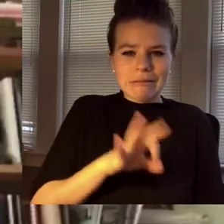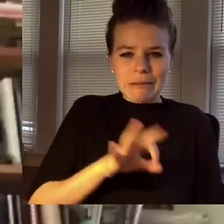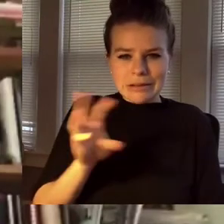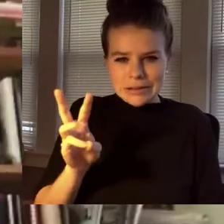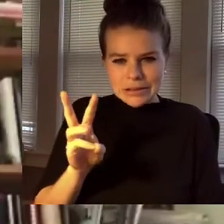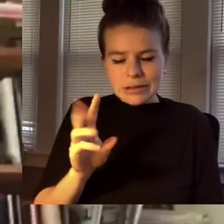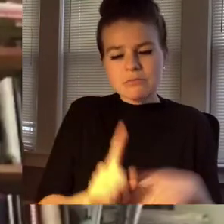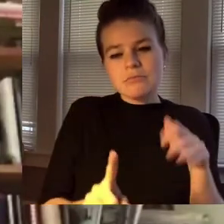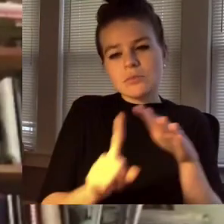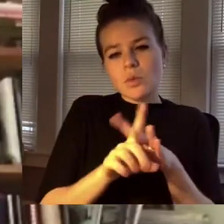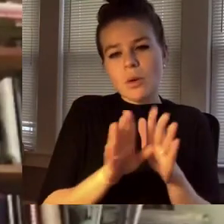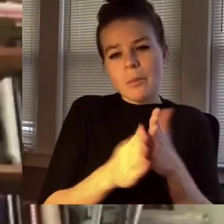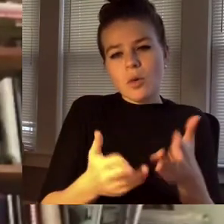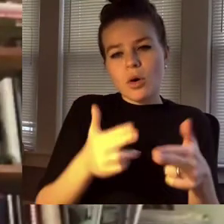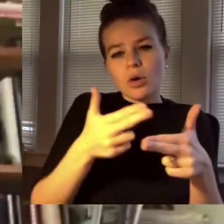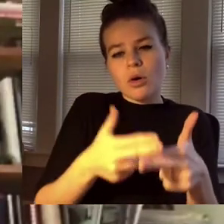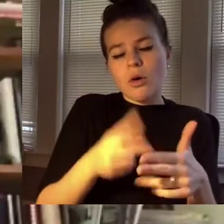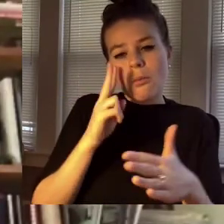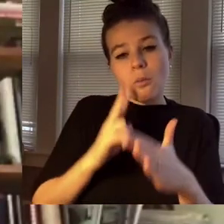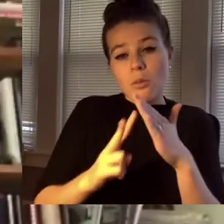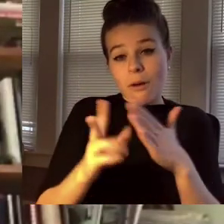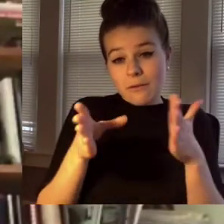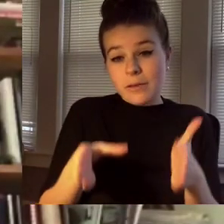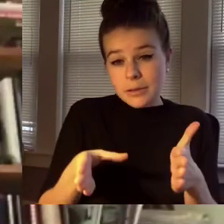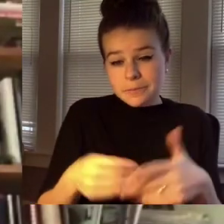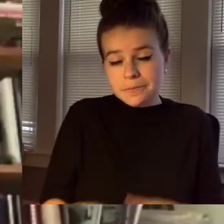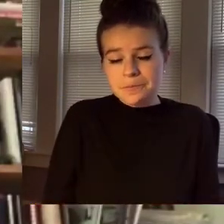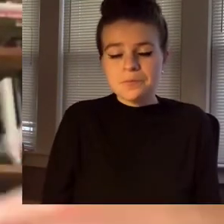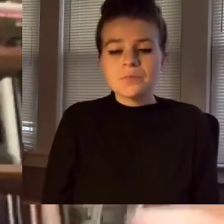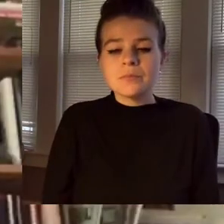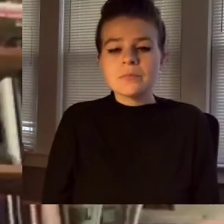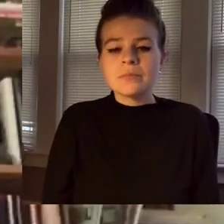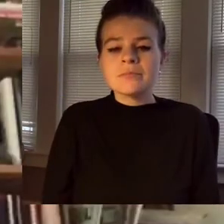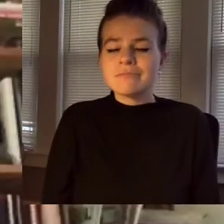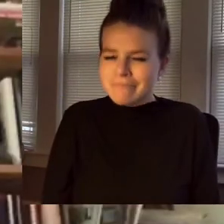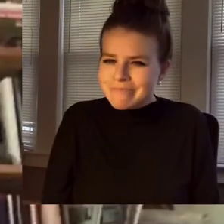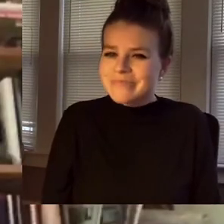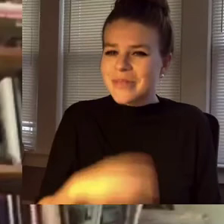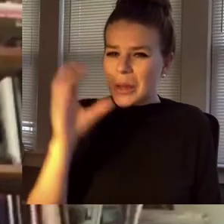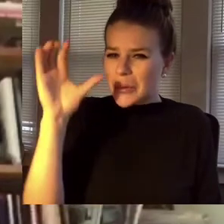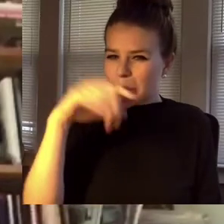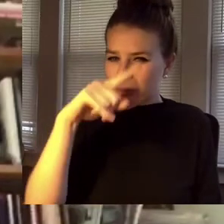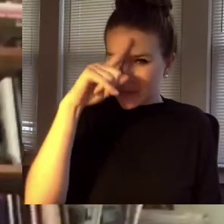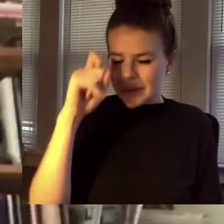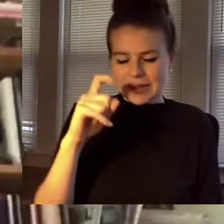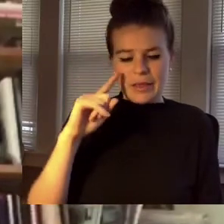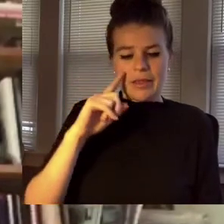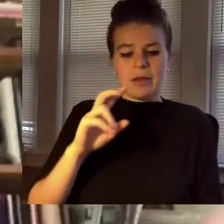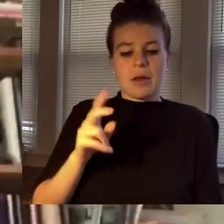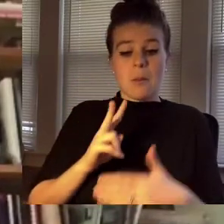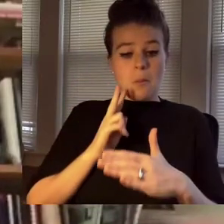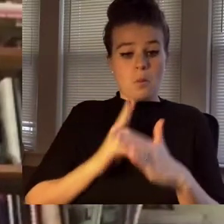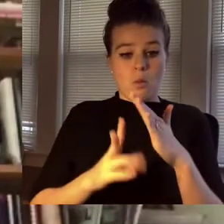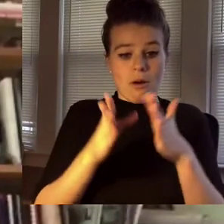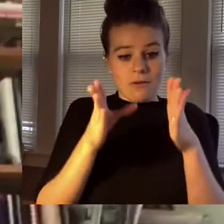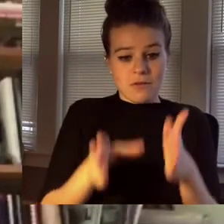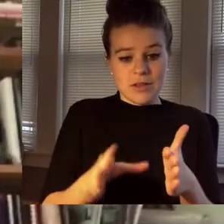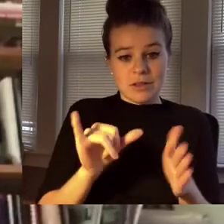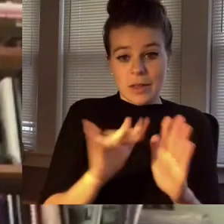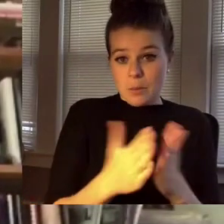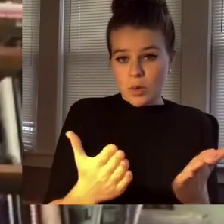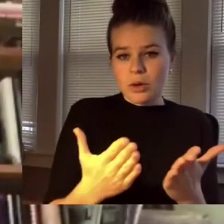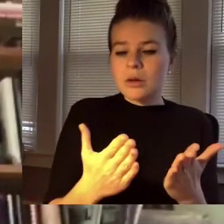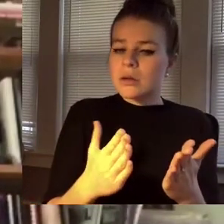appears in a book called Prophets. And it's a weird thing because I think Prophets was a door opener for